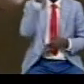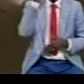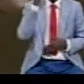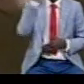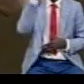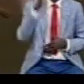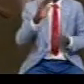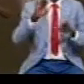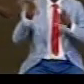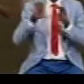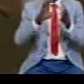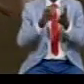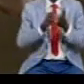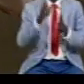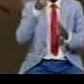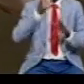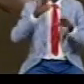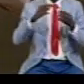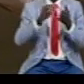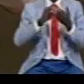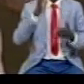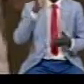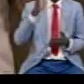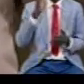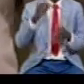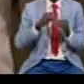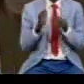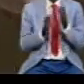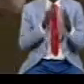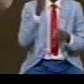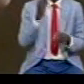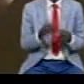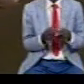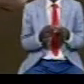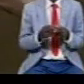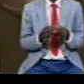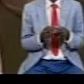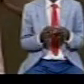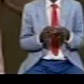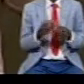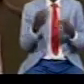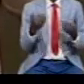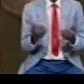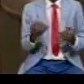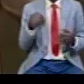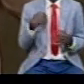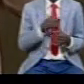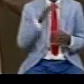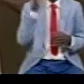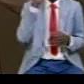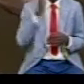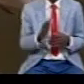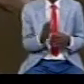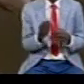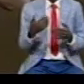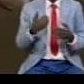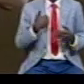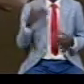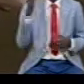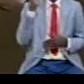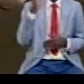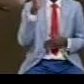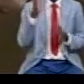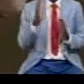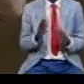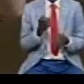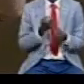in Jesus' name. Now we will be having a testimony from the Alpha location here.